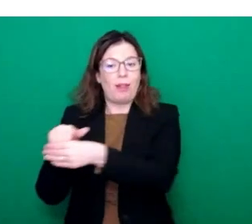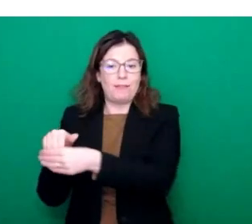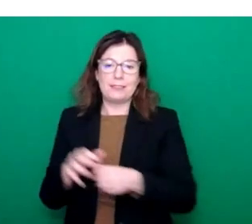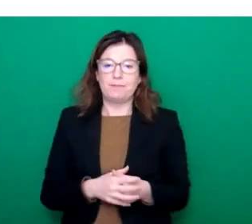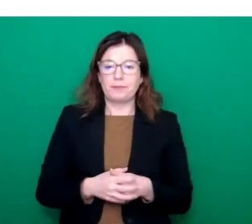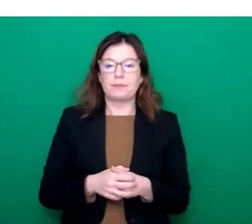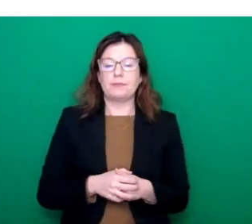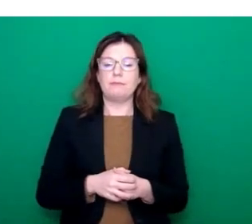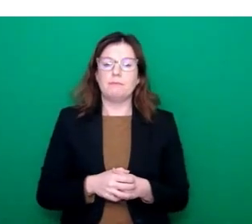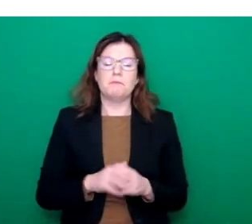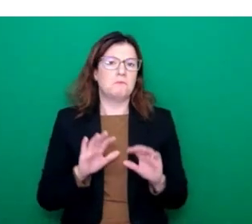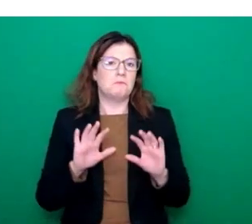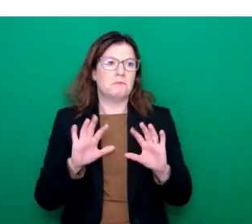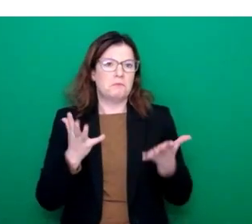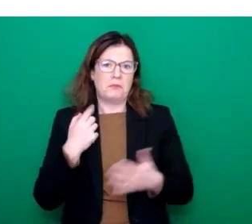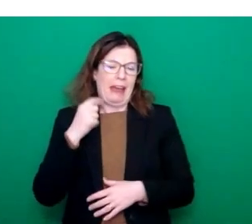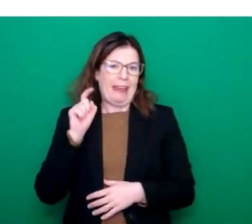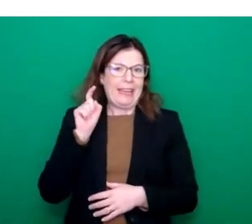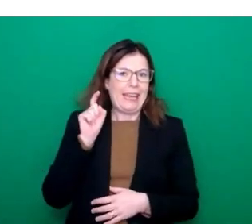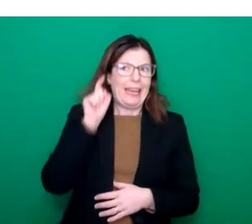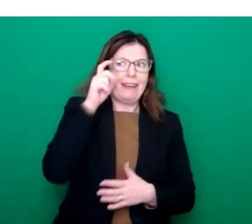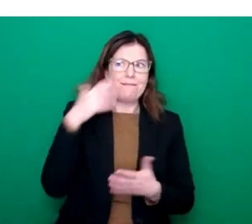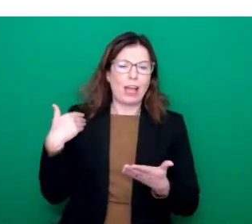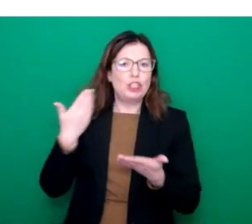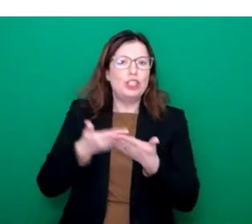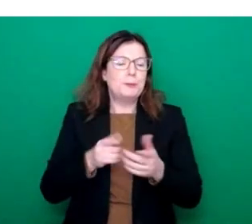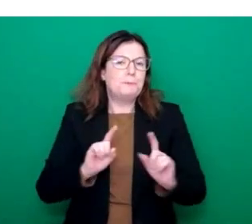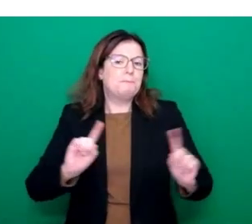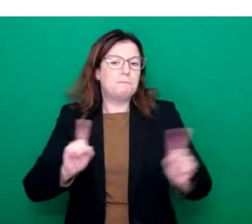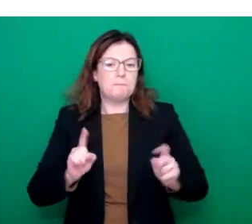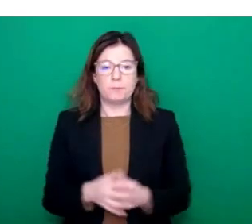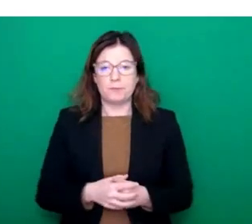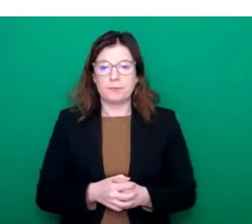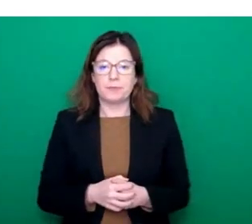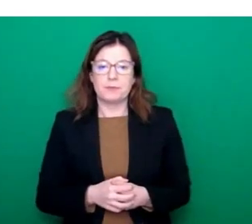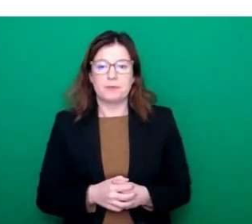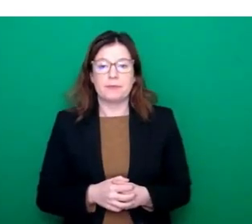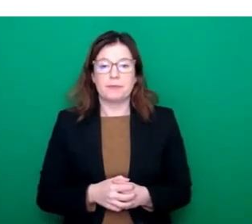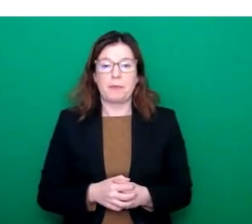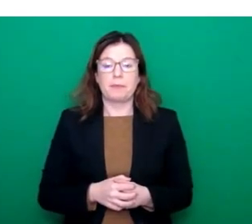So how have we been innovating in the last few years? So one thing I wanted to mention